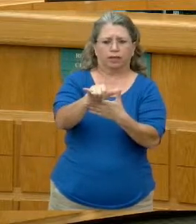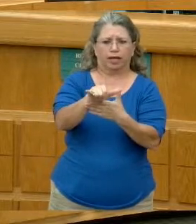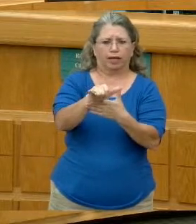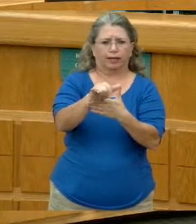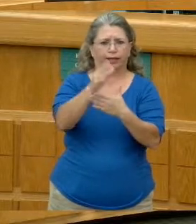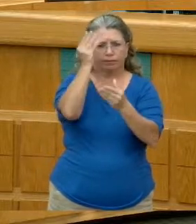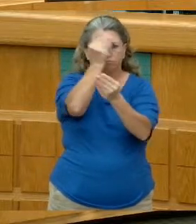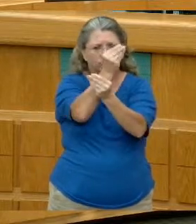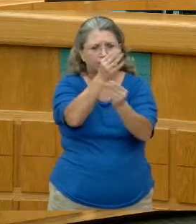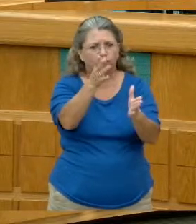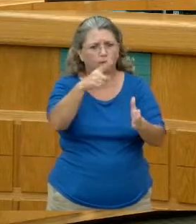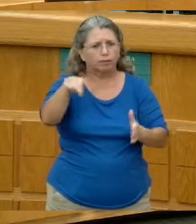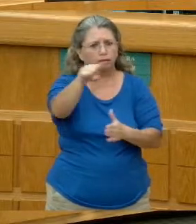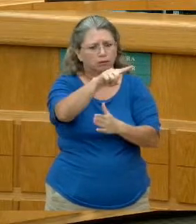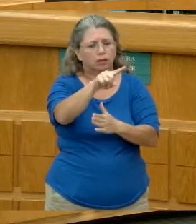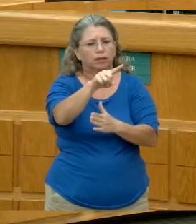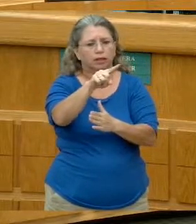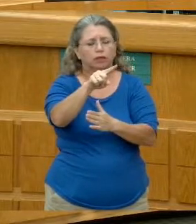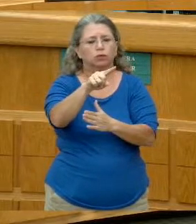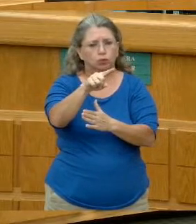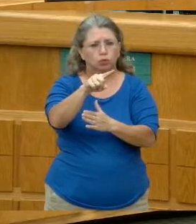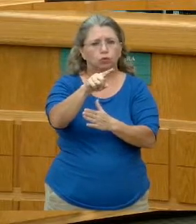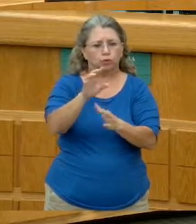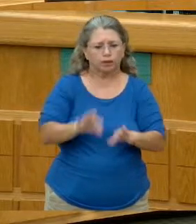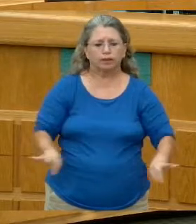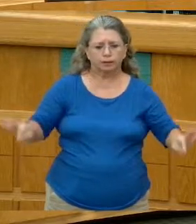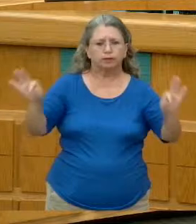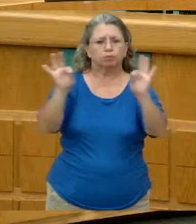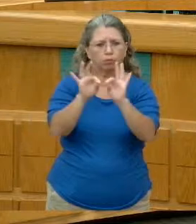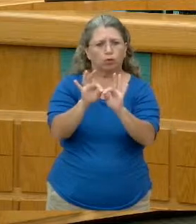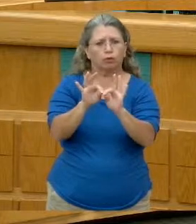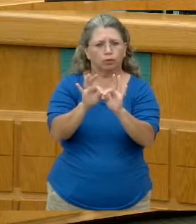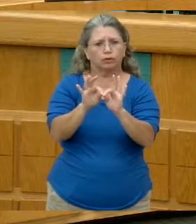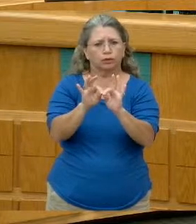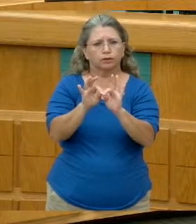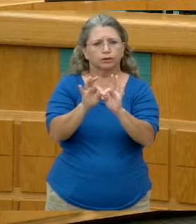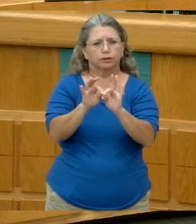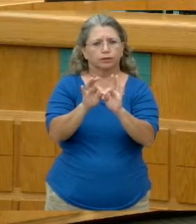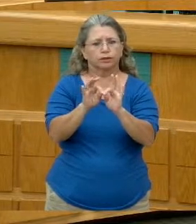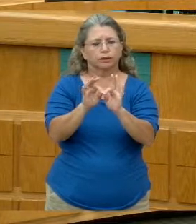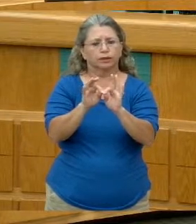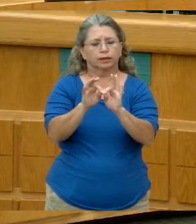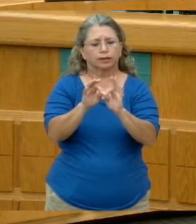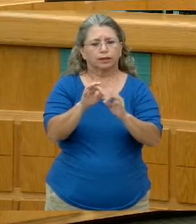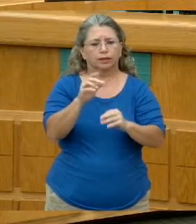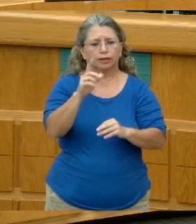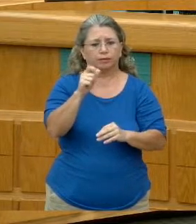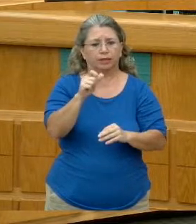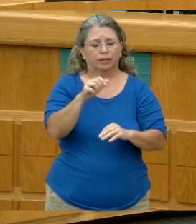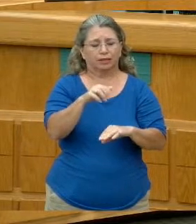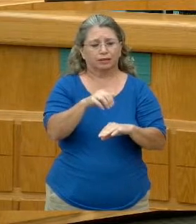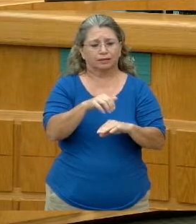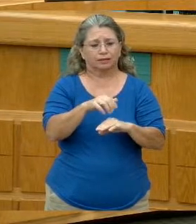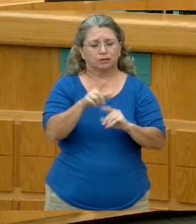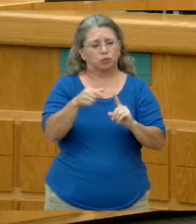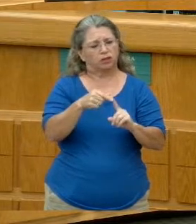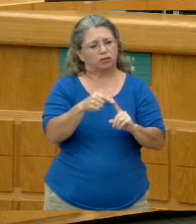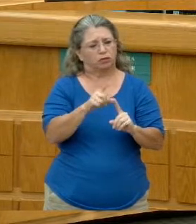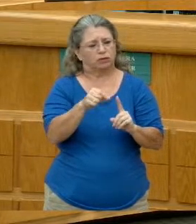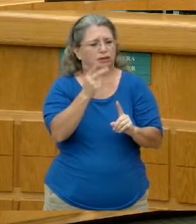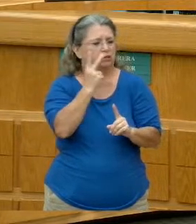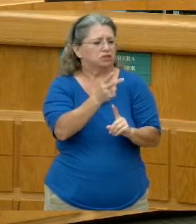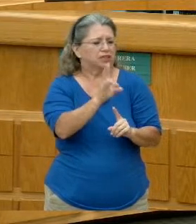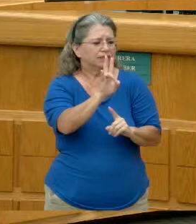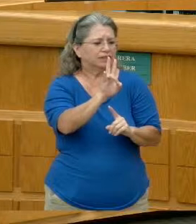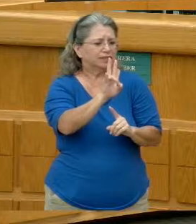of the public that data is so critical and vital, because at 7 days, you're not sure if it means anything.